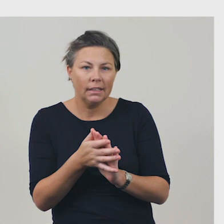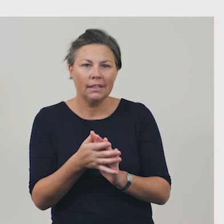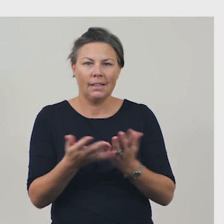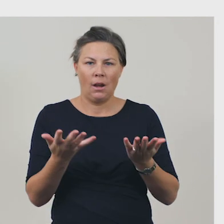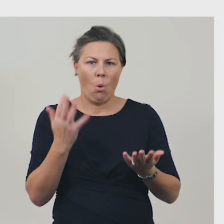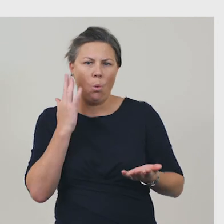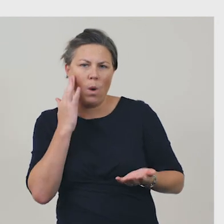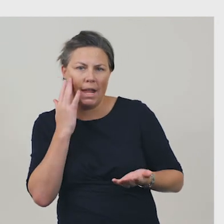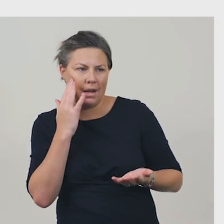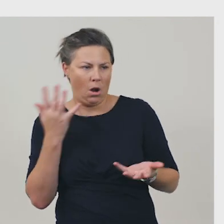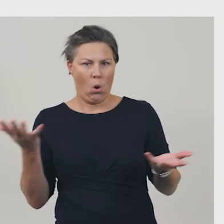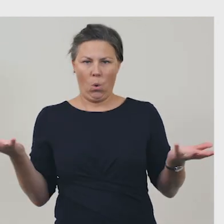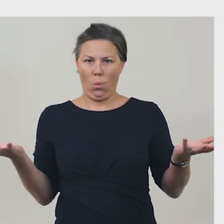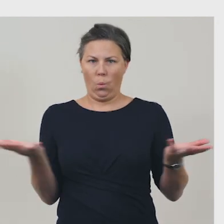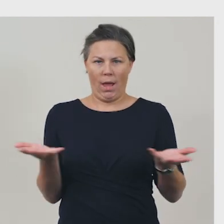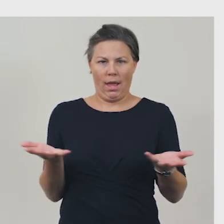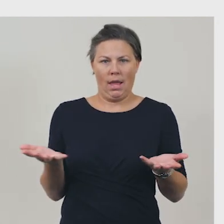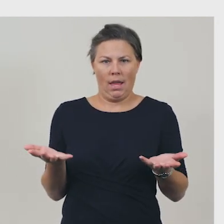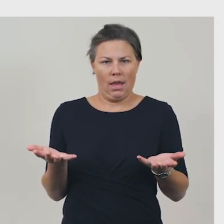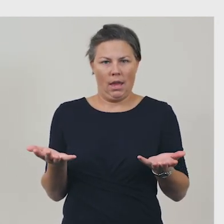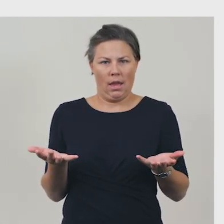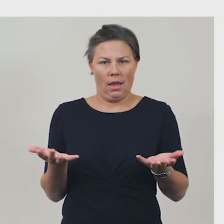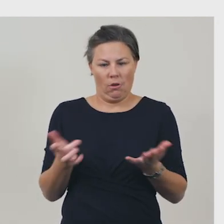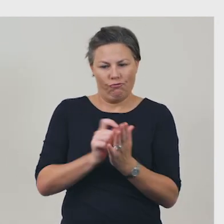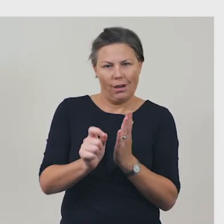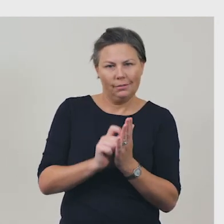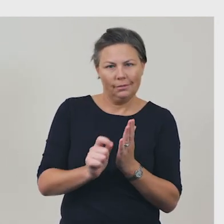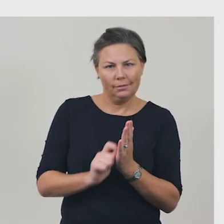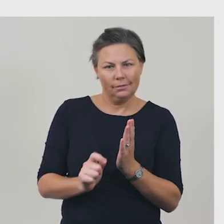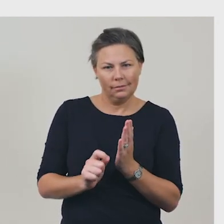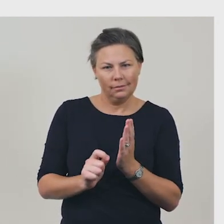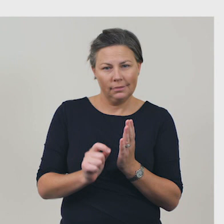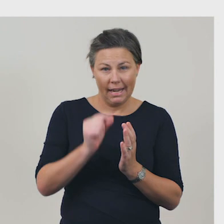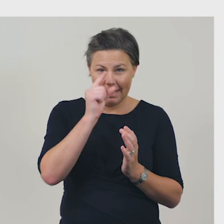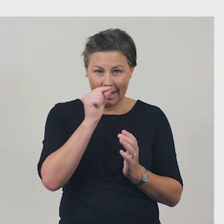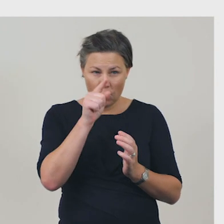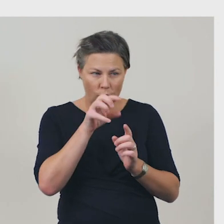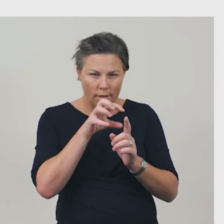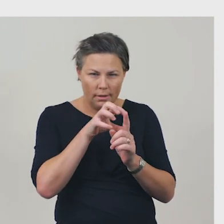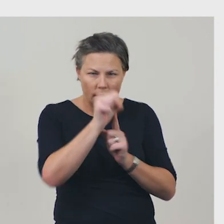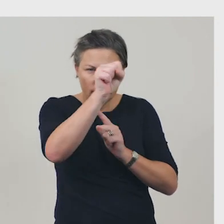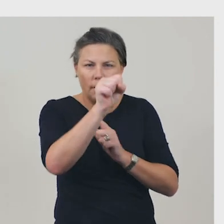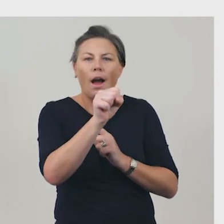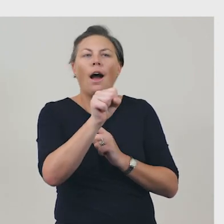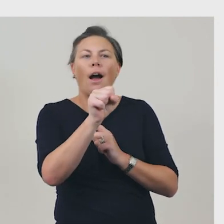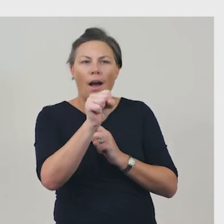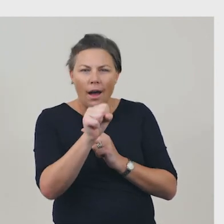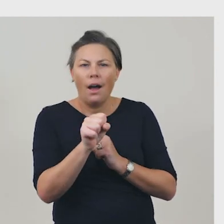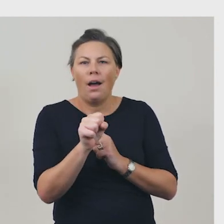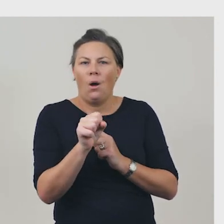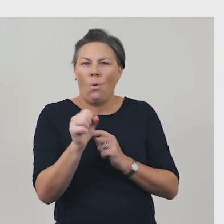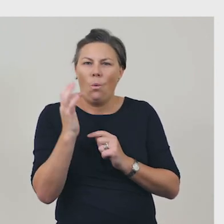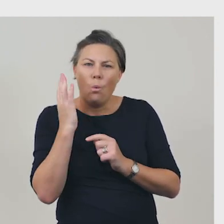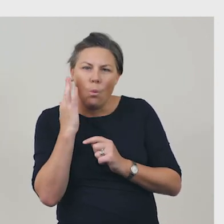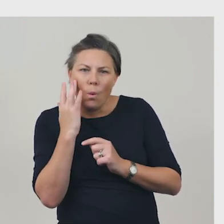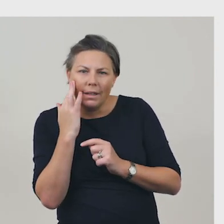It is the time and place in which the text is written. What language choices can you find that give us an indication that the text is situated within